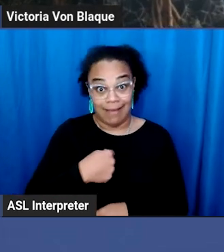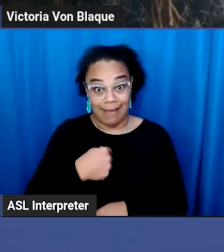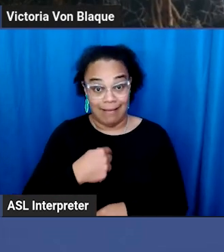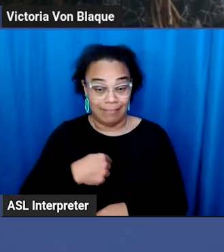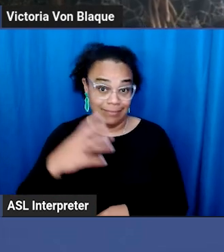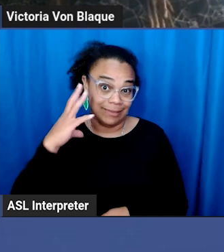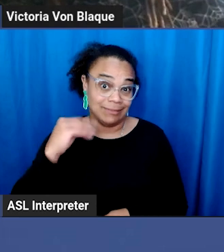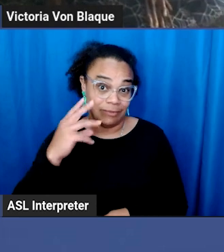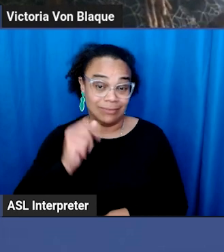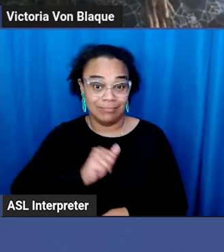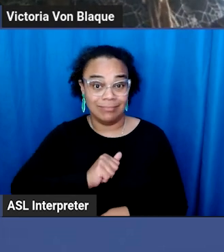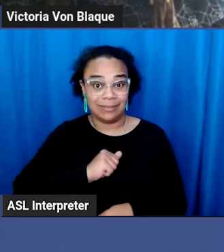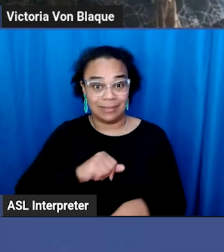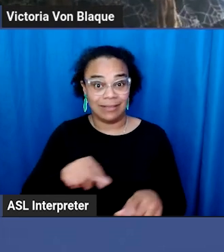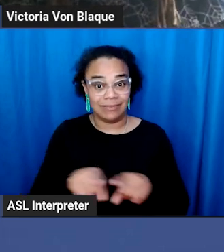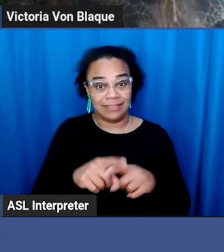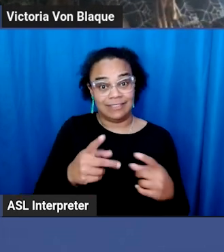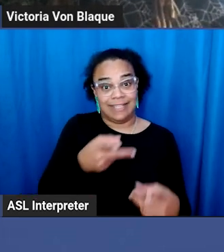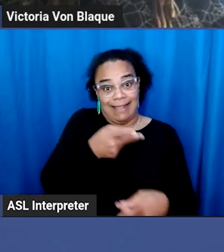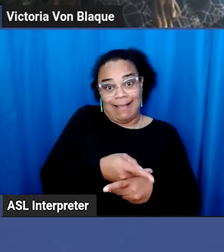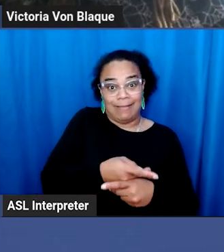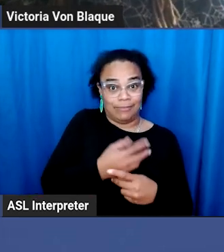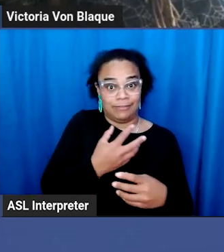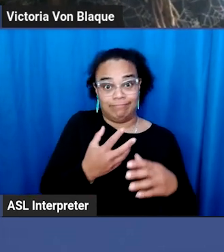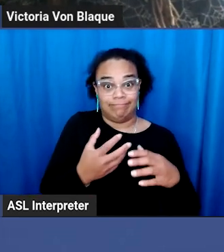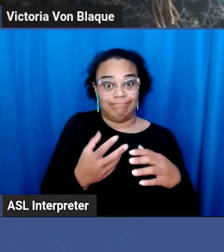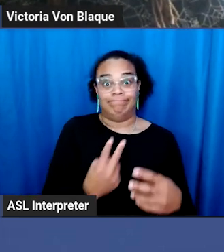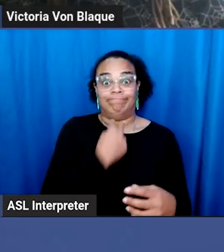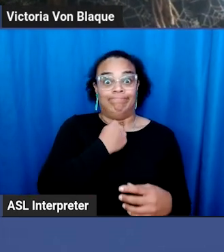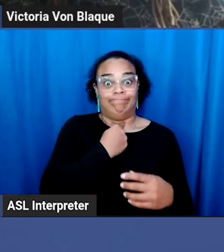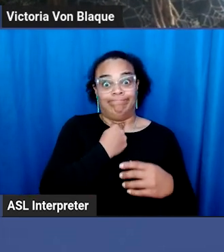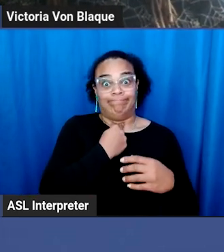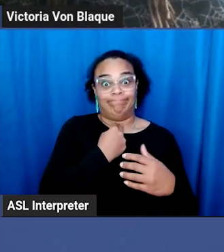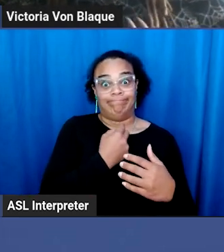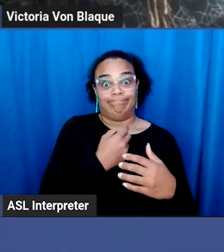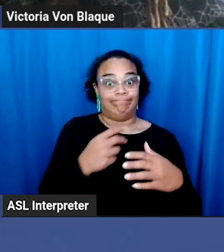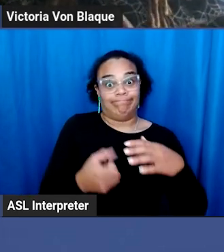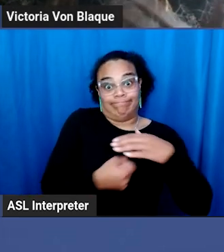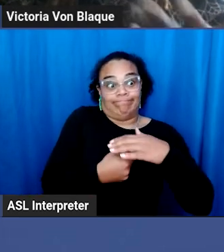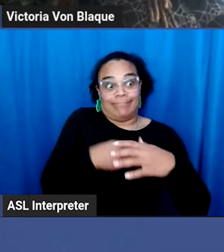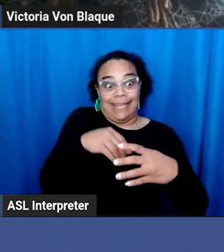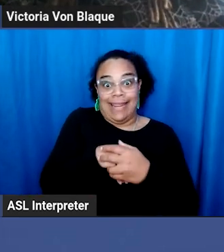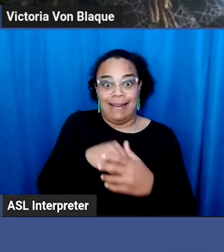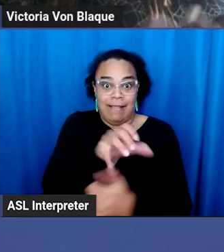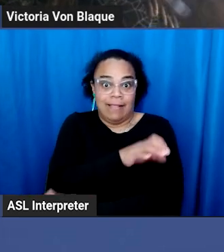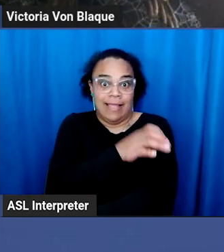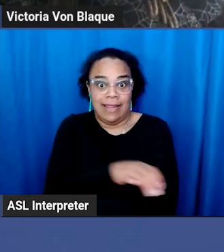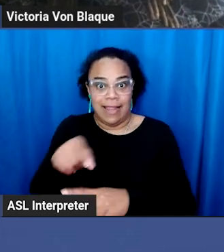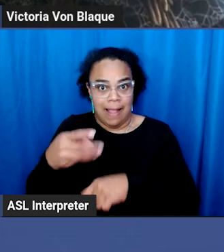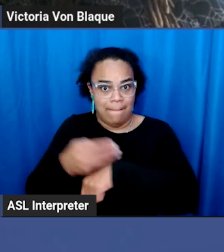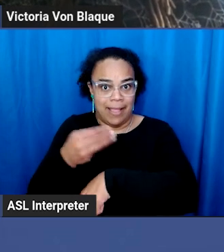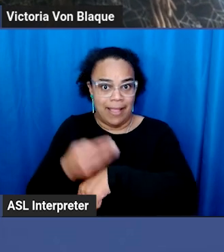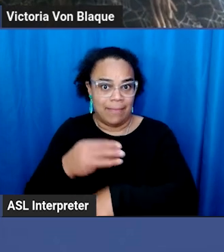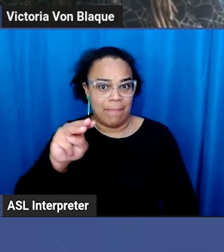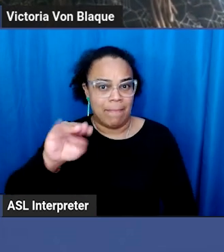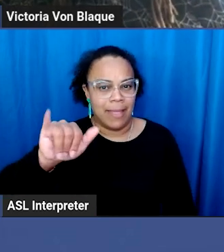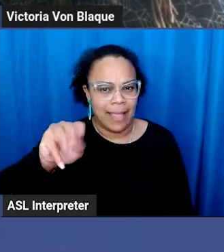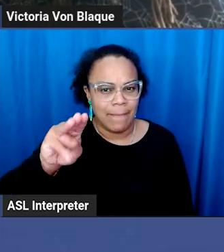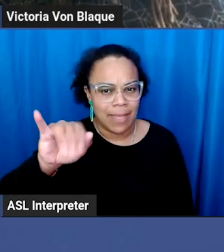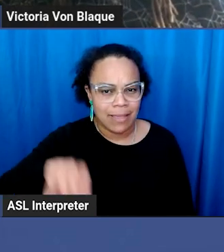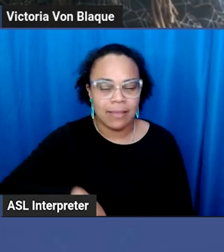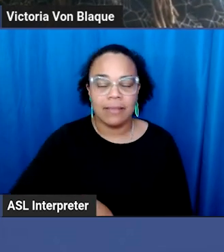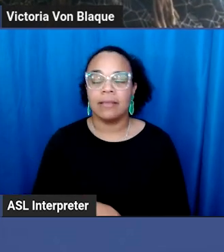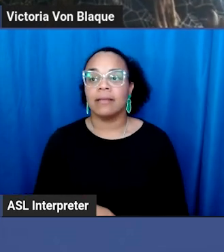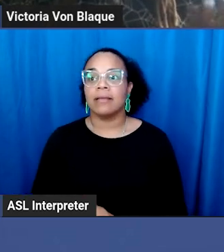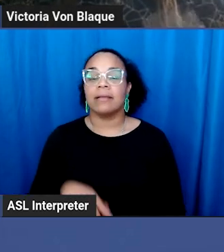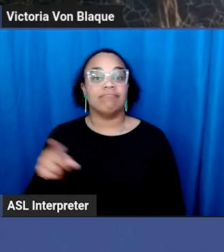hostage in a clinic in Miami, and they wouldn't let me go until I called some